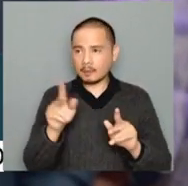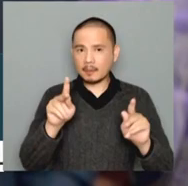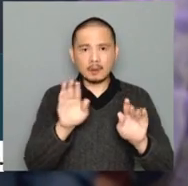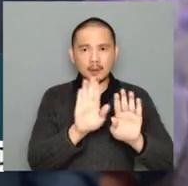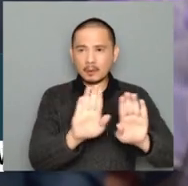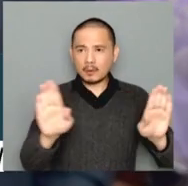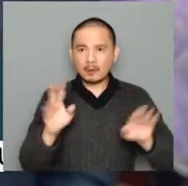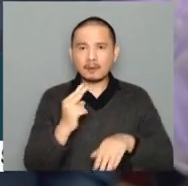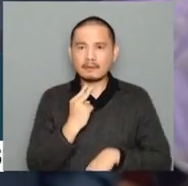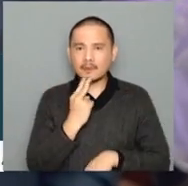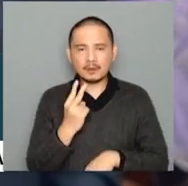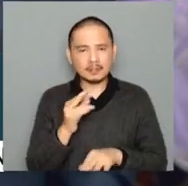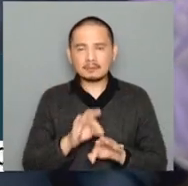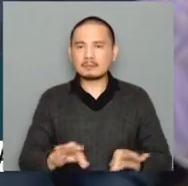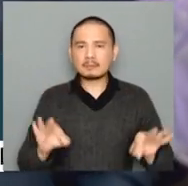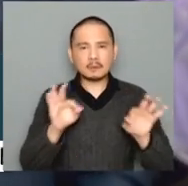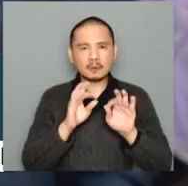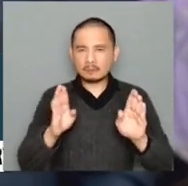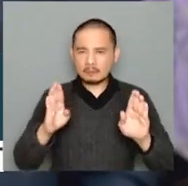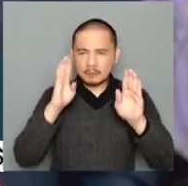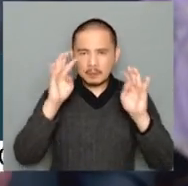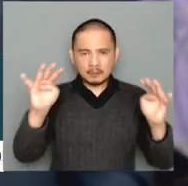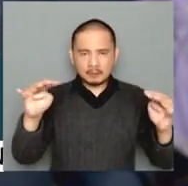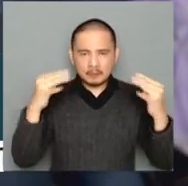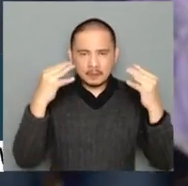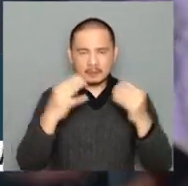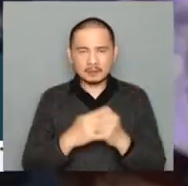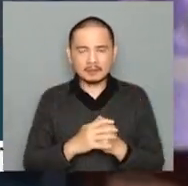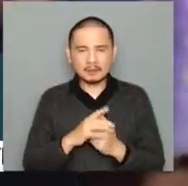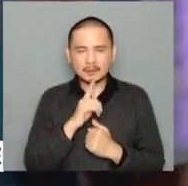deserves to be heard. So.